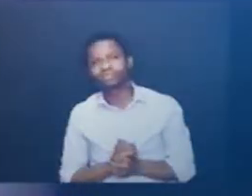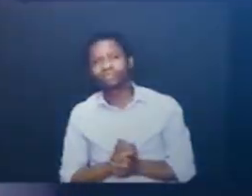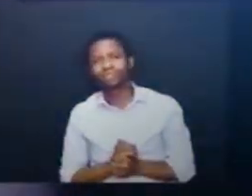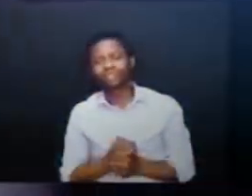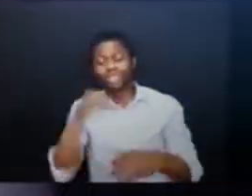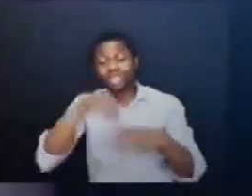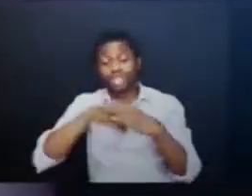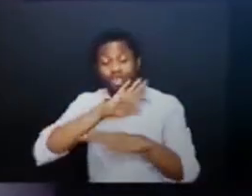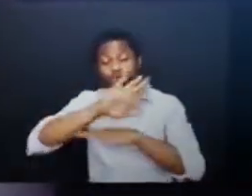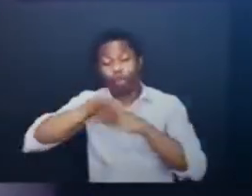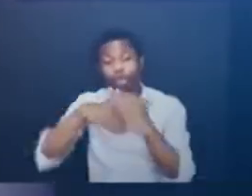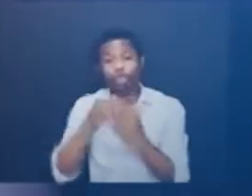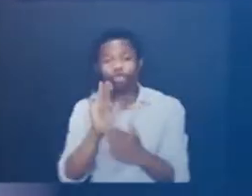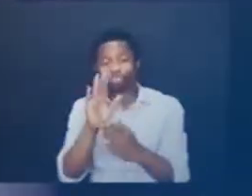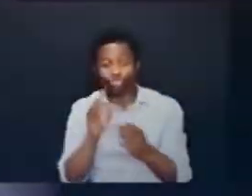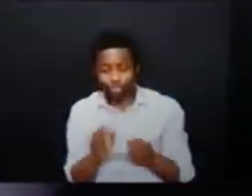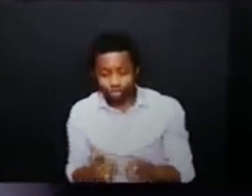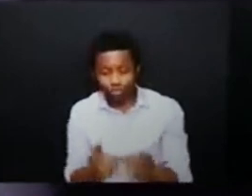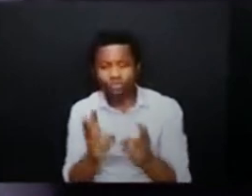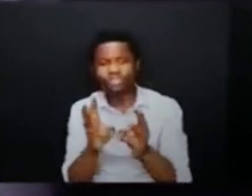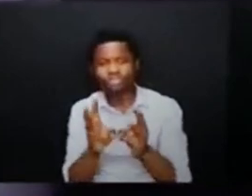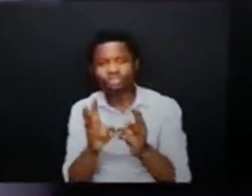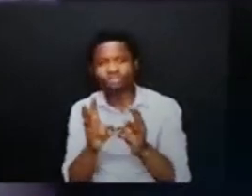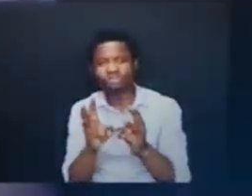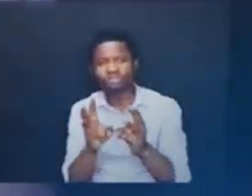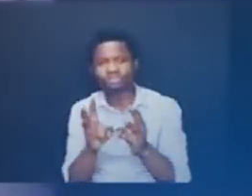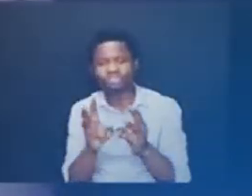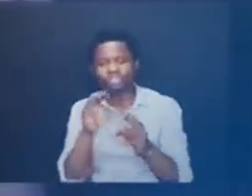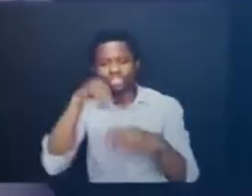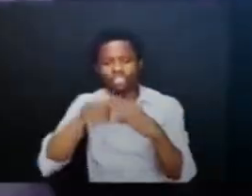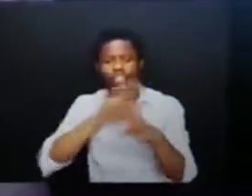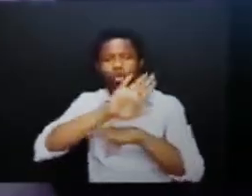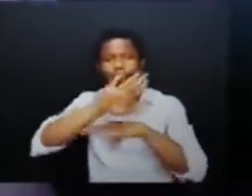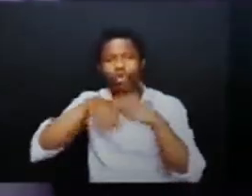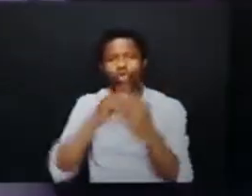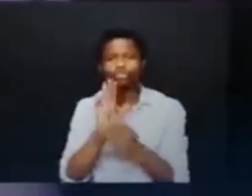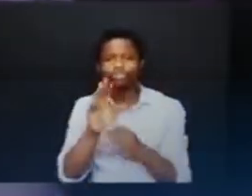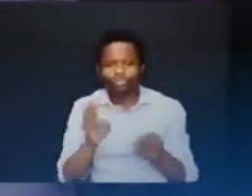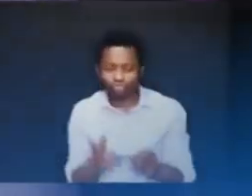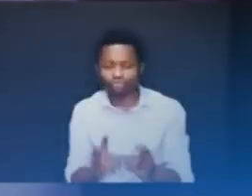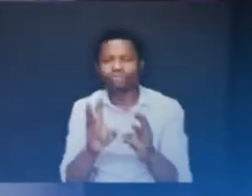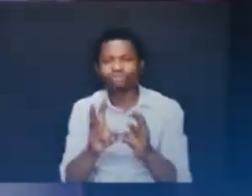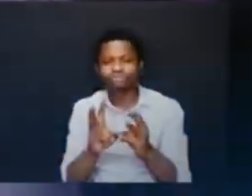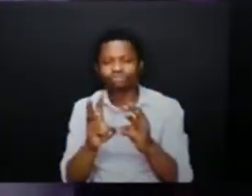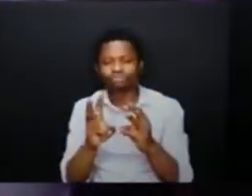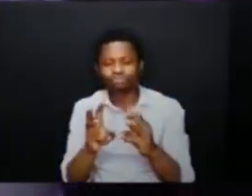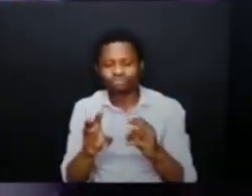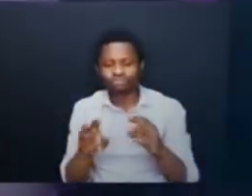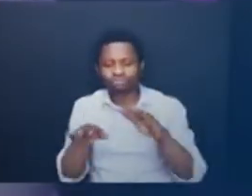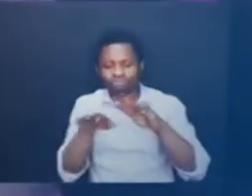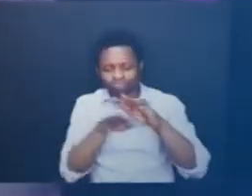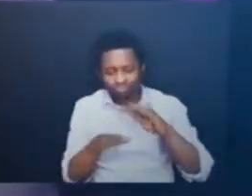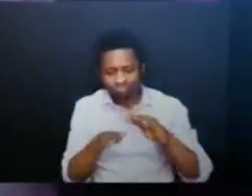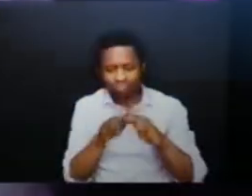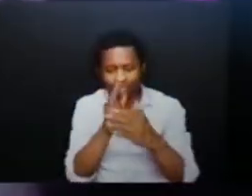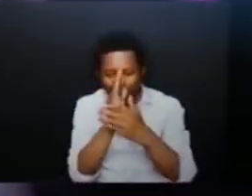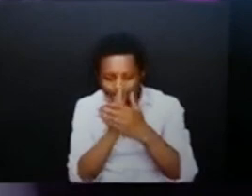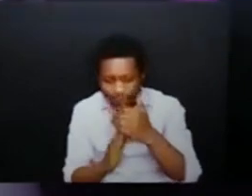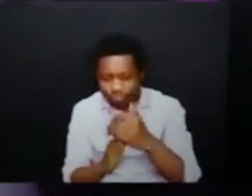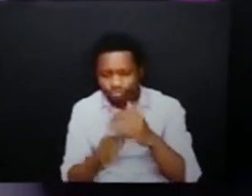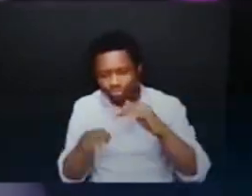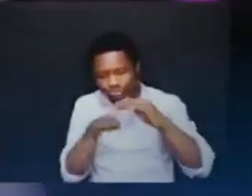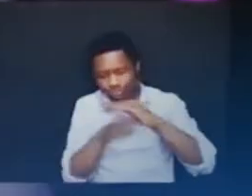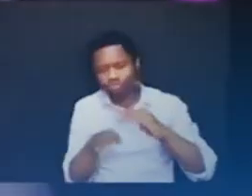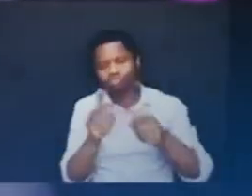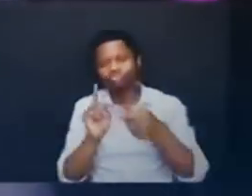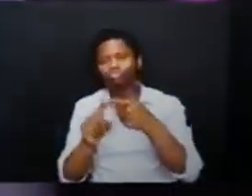move on. In all your ways, not some. In all your ways, submit to him, and he